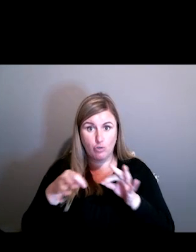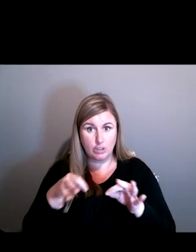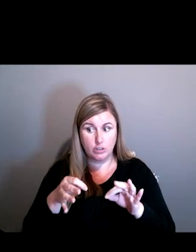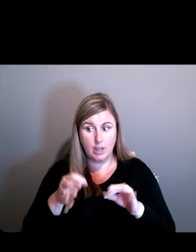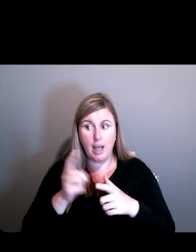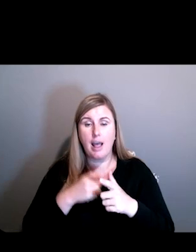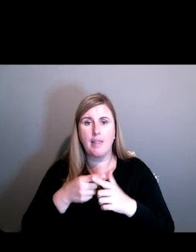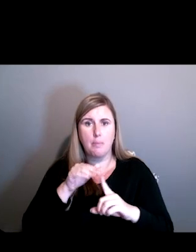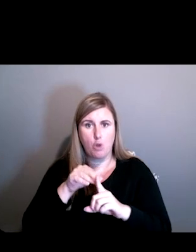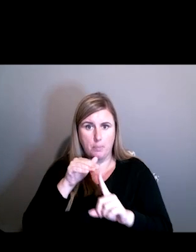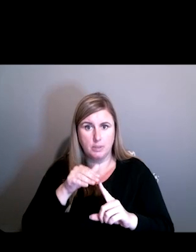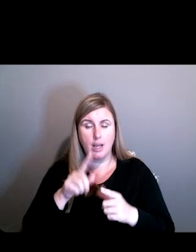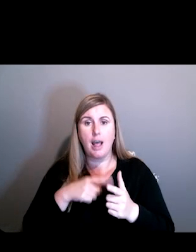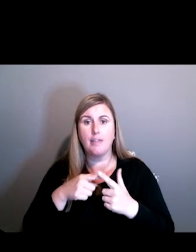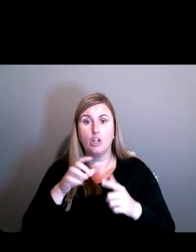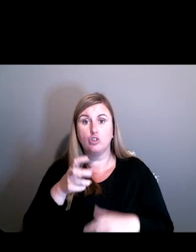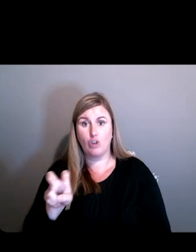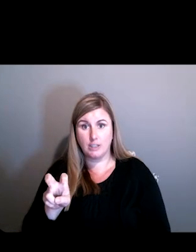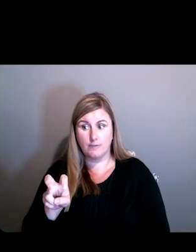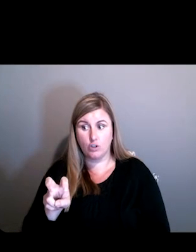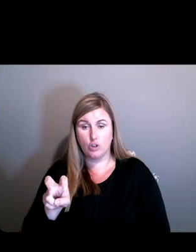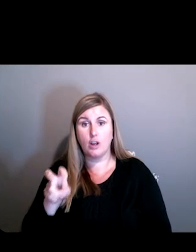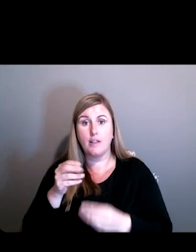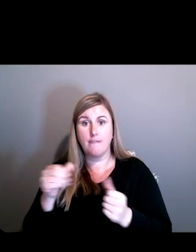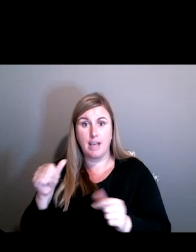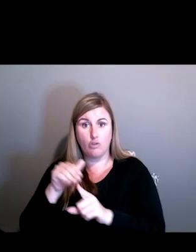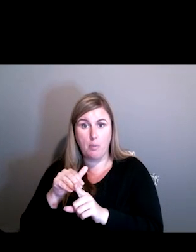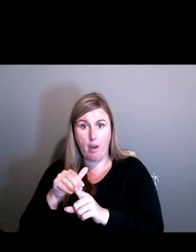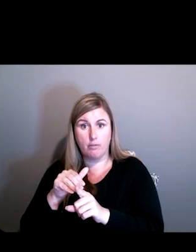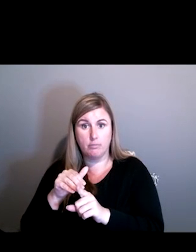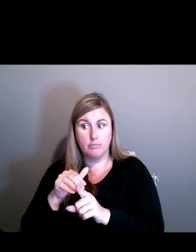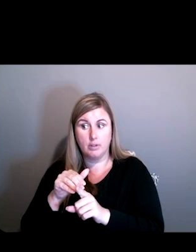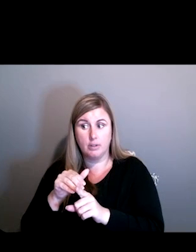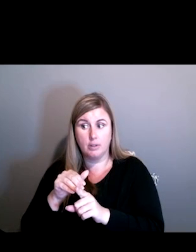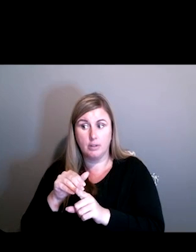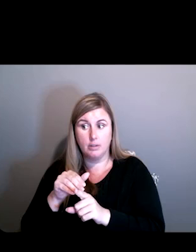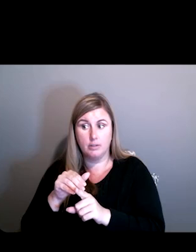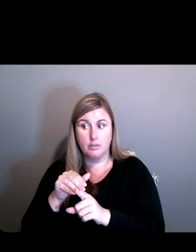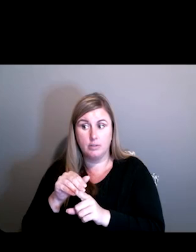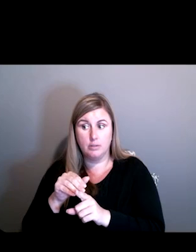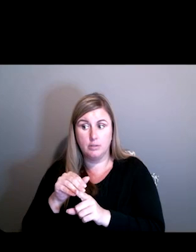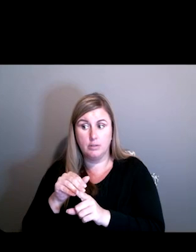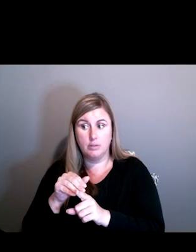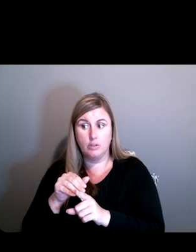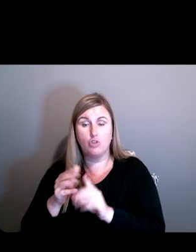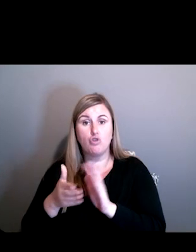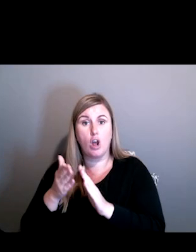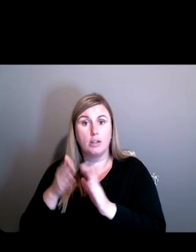end, then we represent the direction and then prompt, and then do the transfer where we fade the prompt, and then we